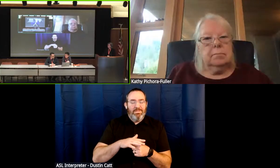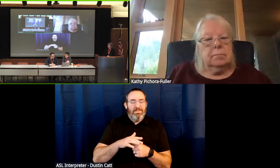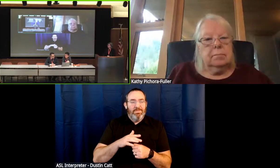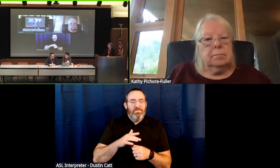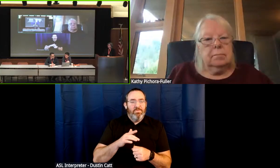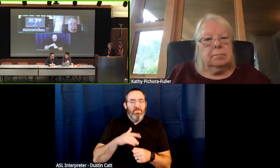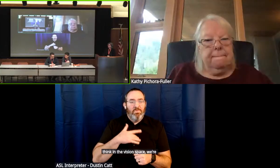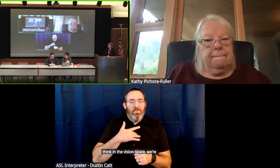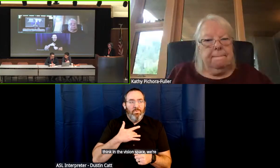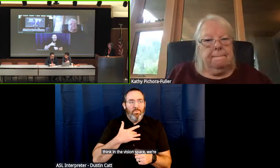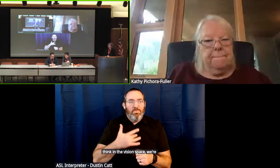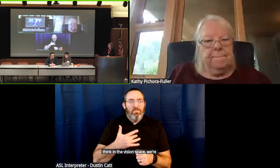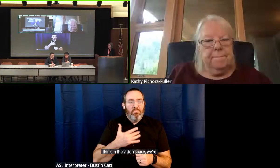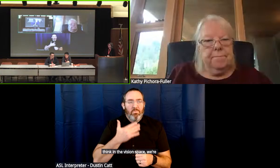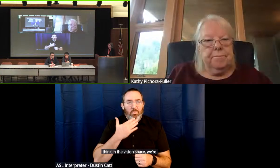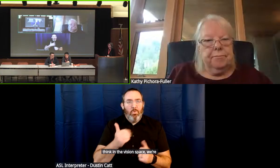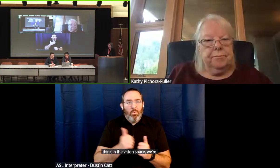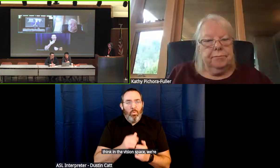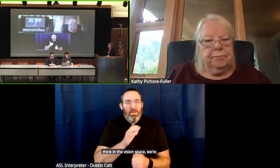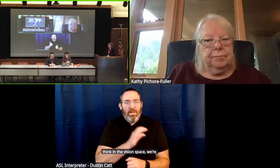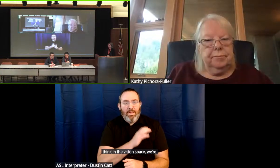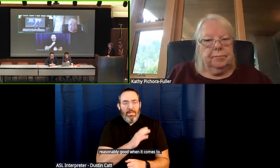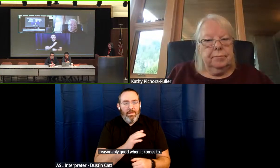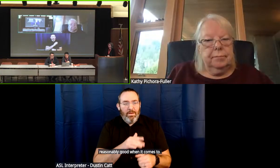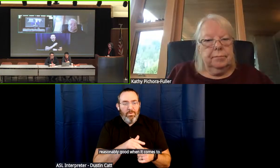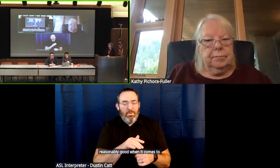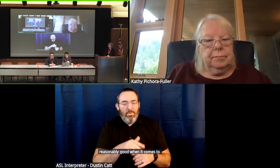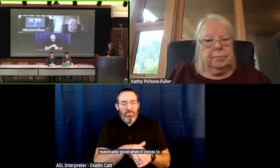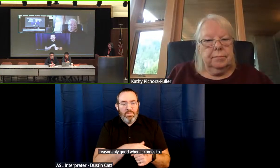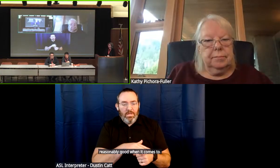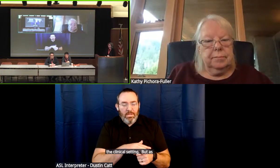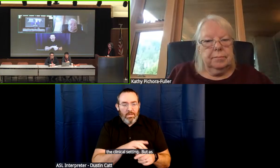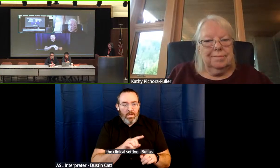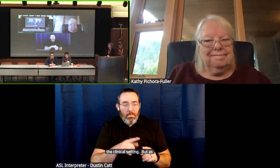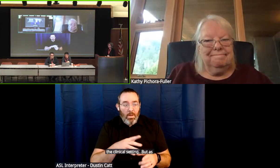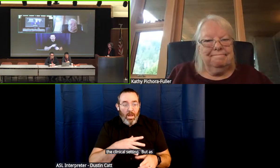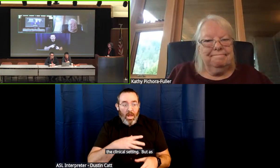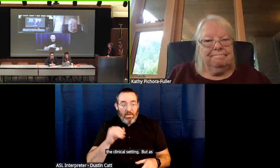to the clinical setting. But as soon as you get outside of the clinical setting,